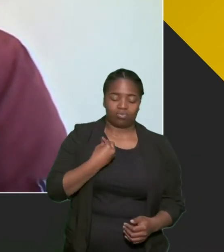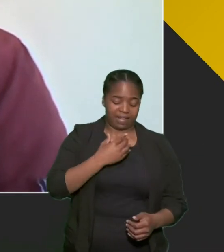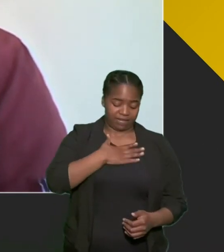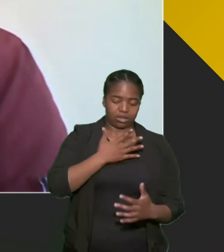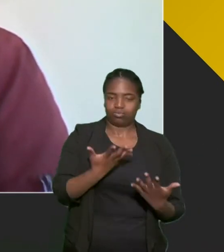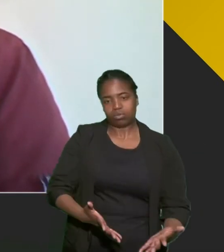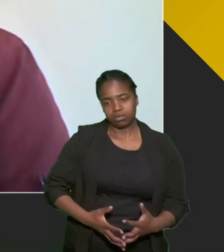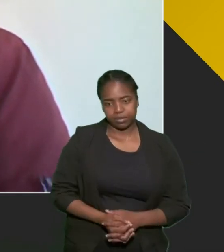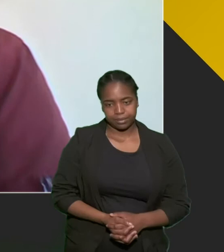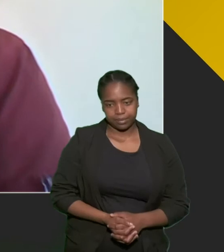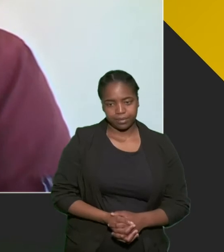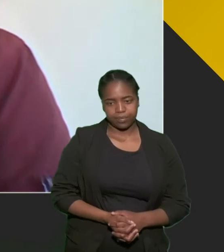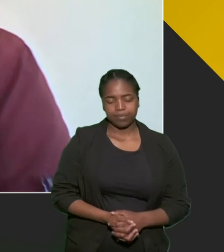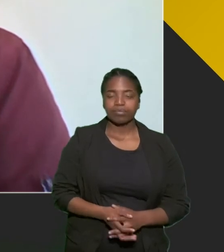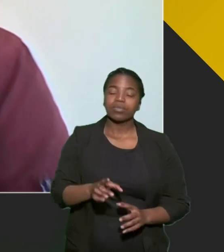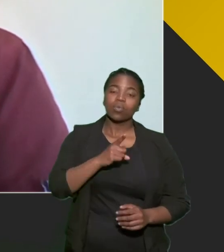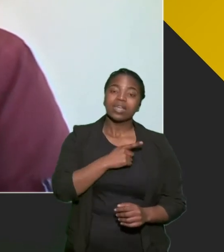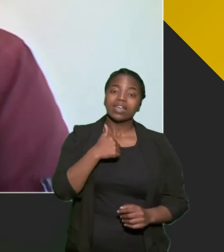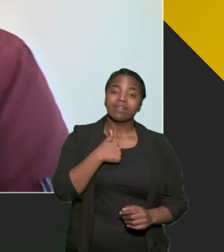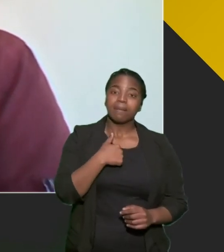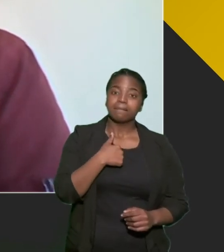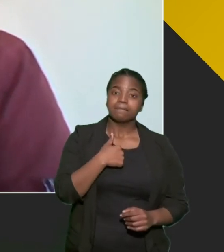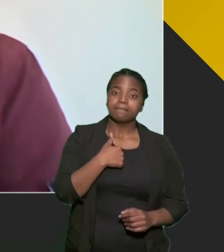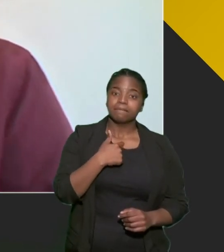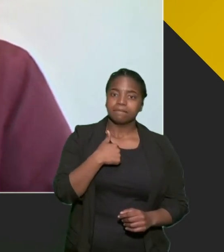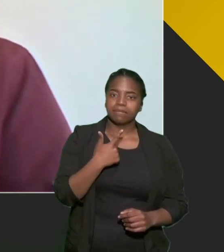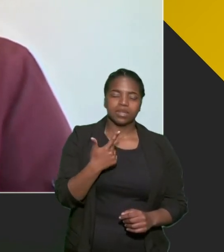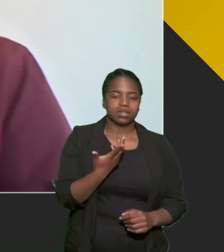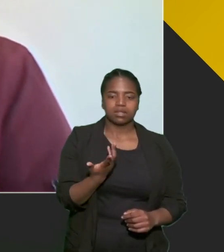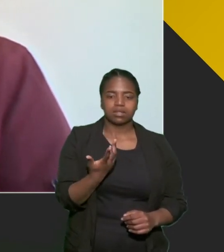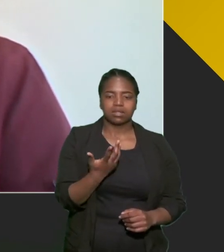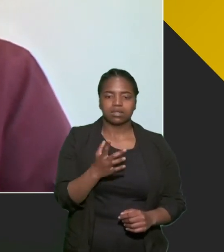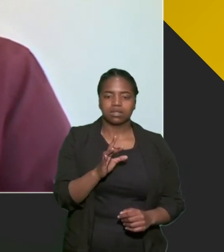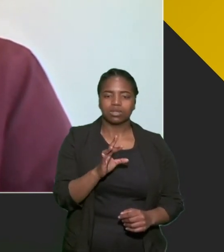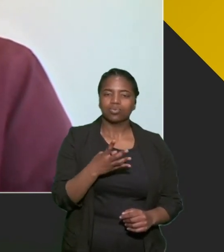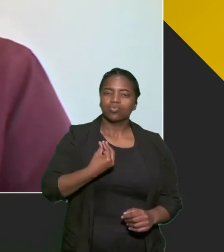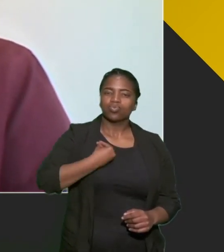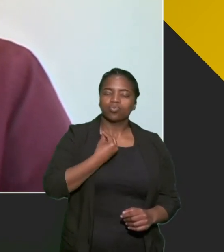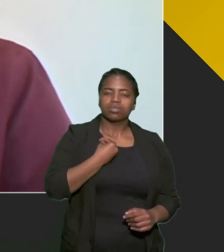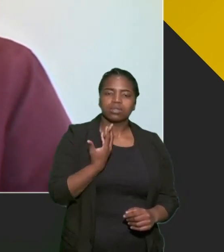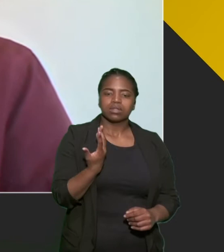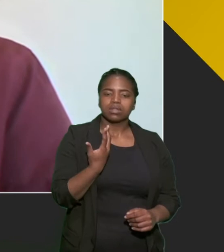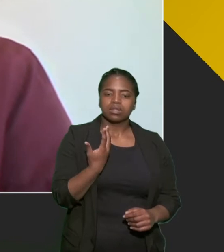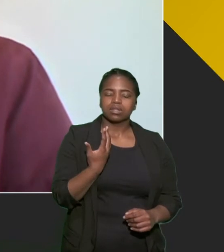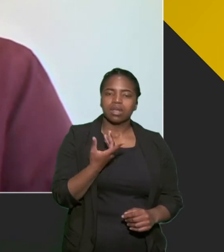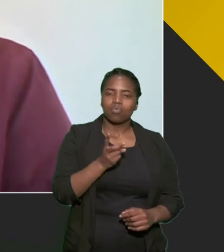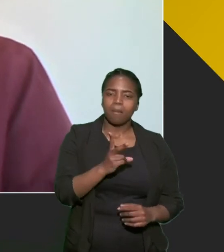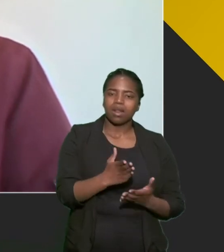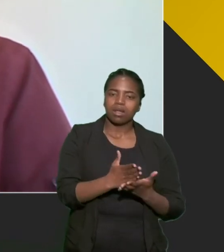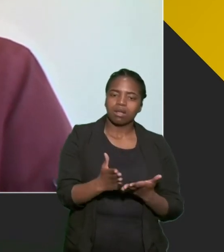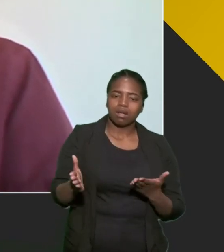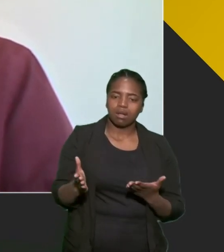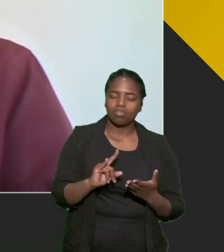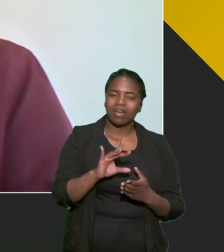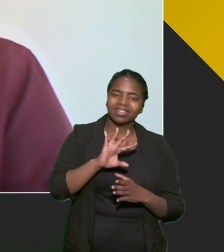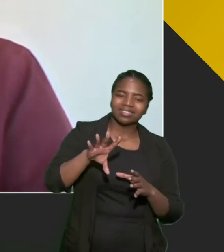feel. Because if I was to say clearly, I would say, you know, the young people are generally excluded from